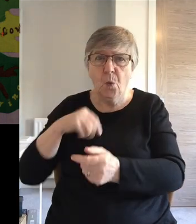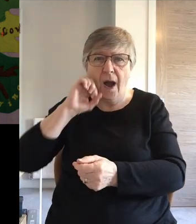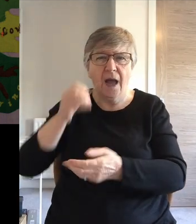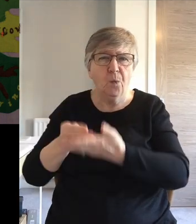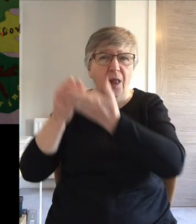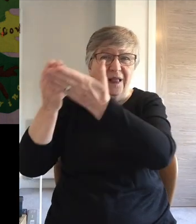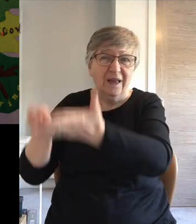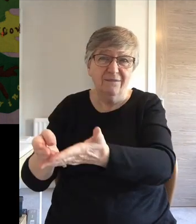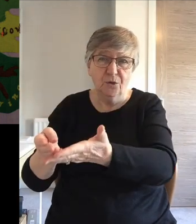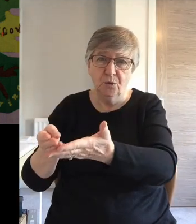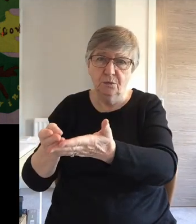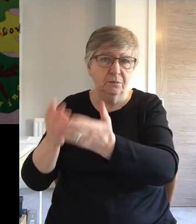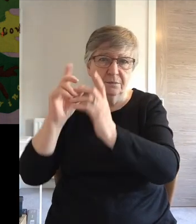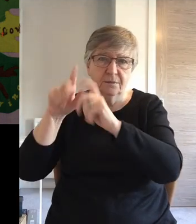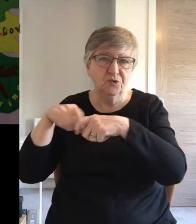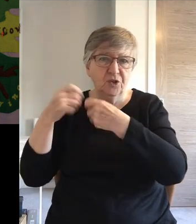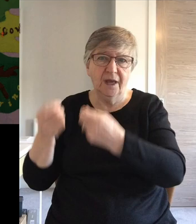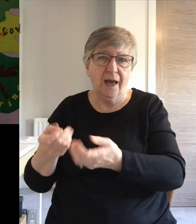could never provide.